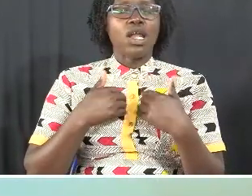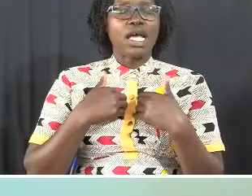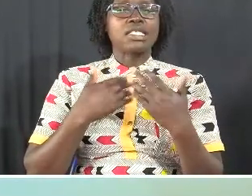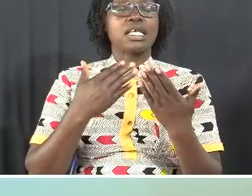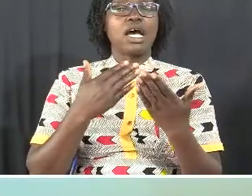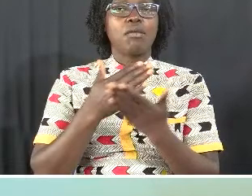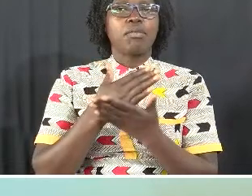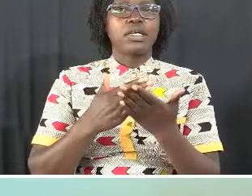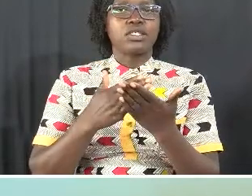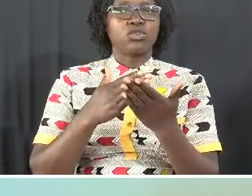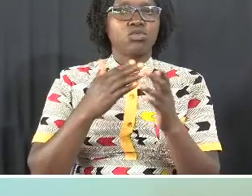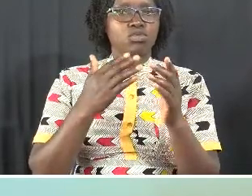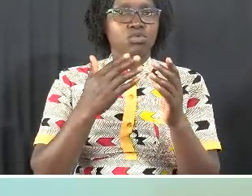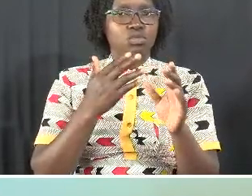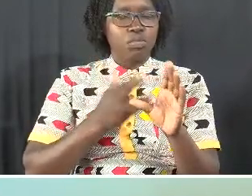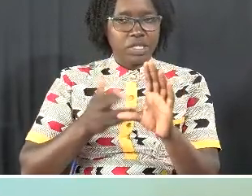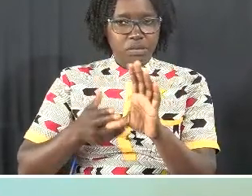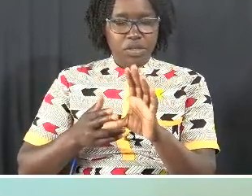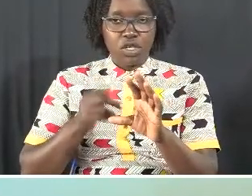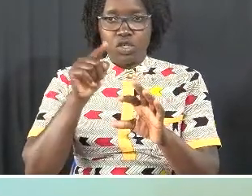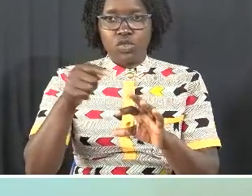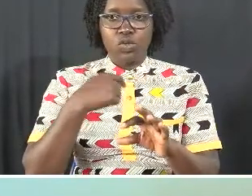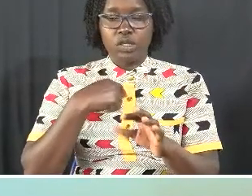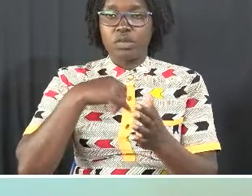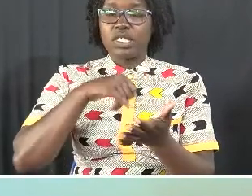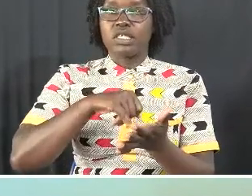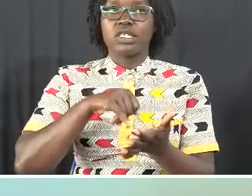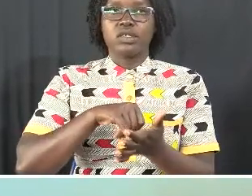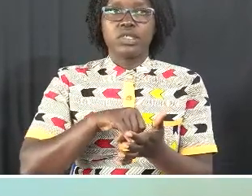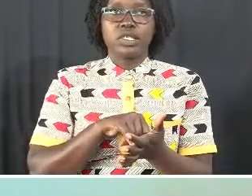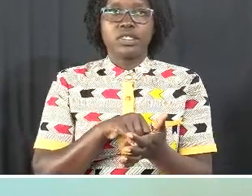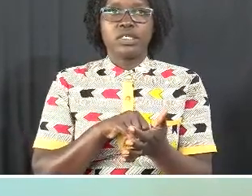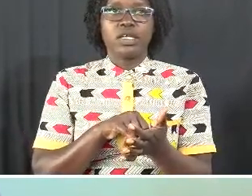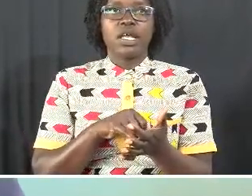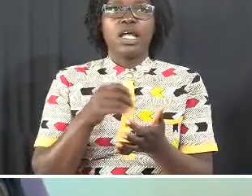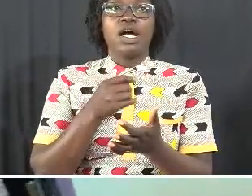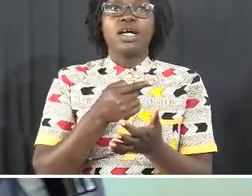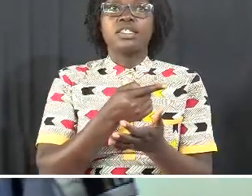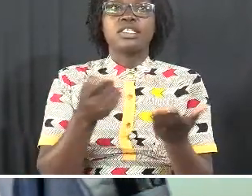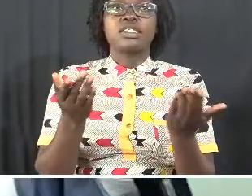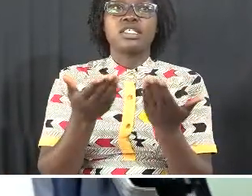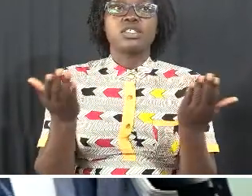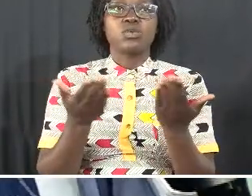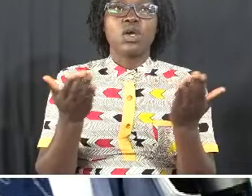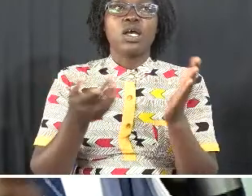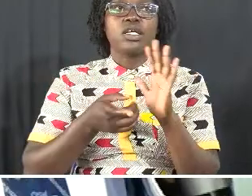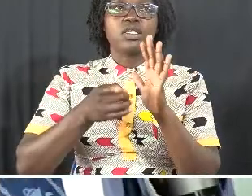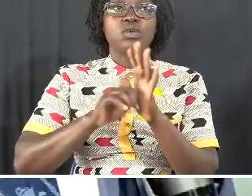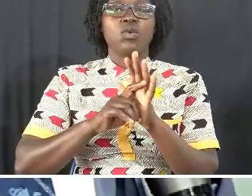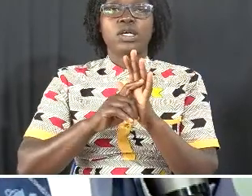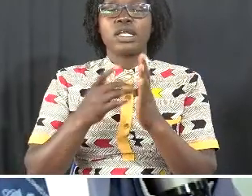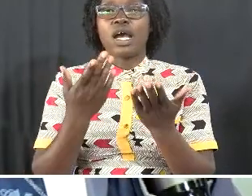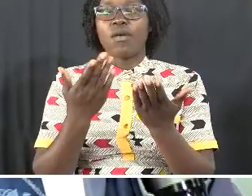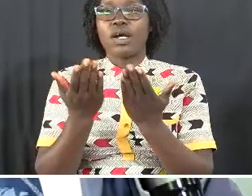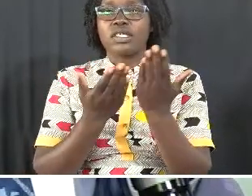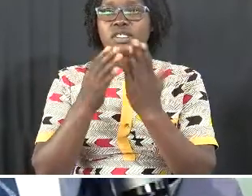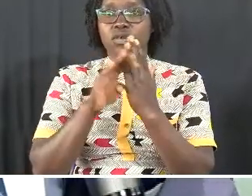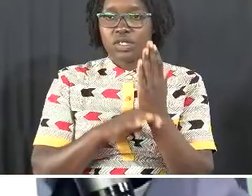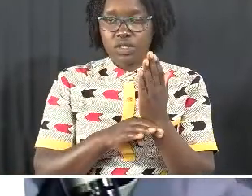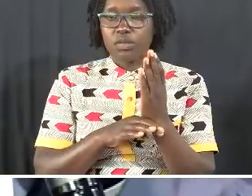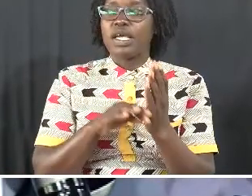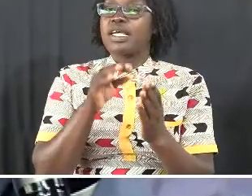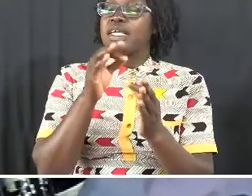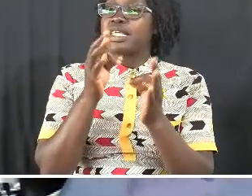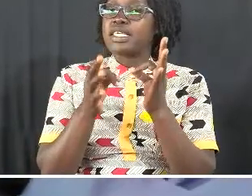play, you and me included. And this is where he requires our stewardship.